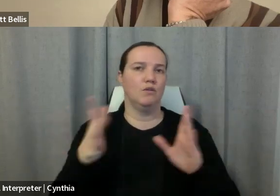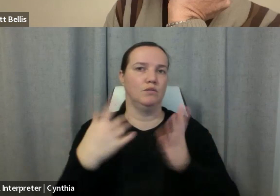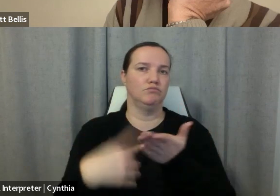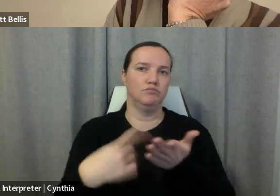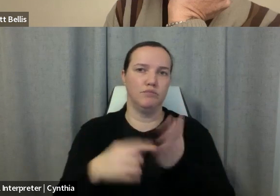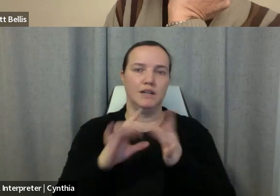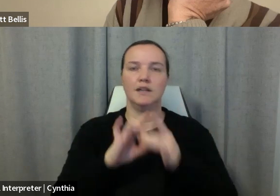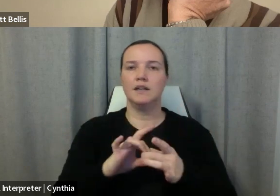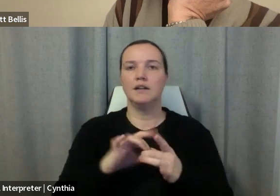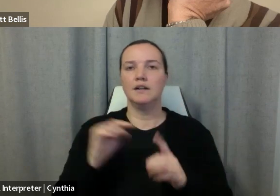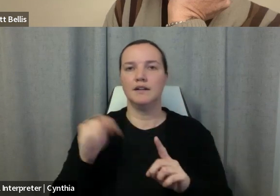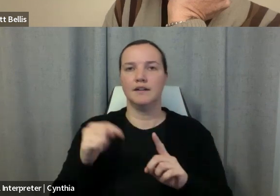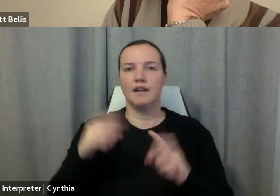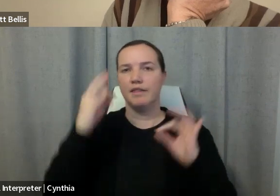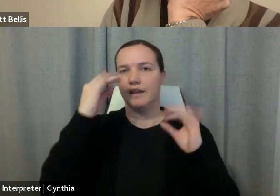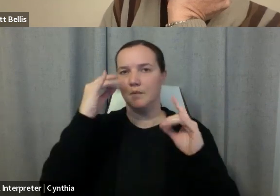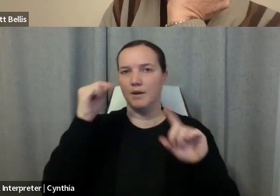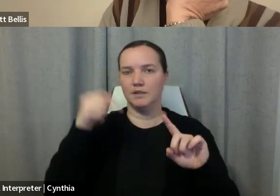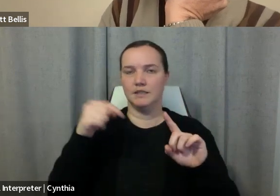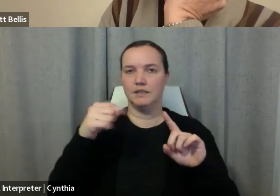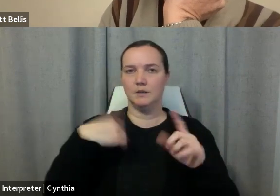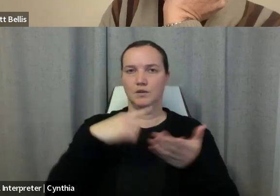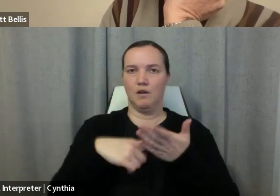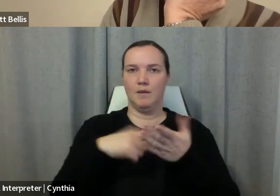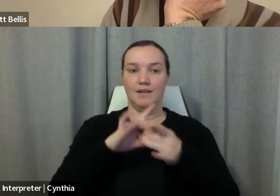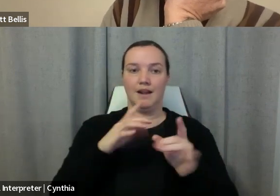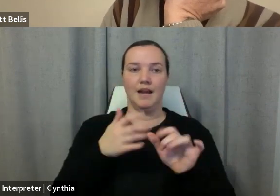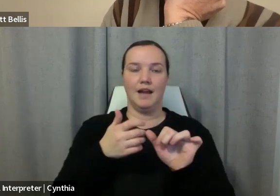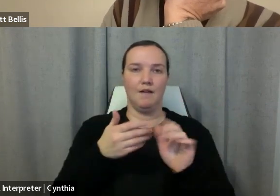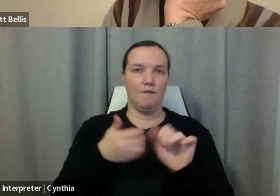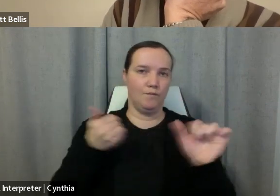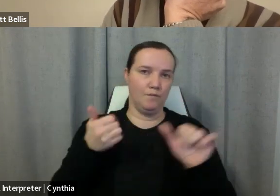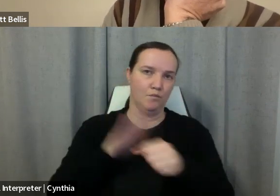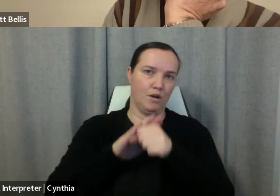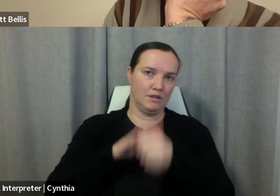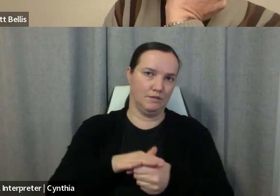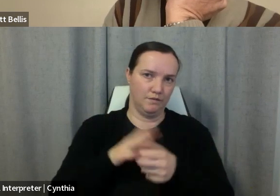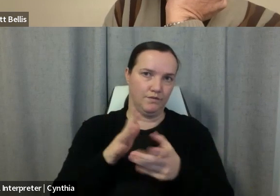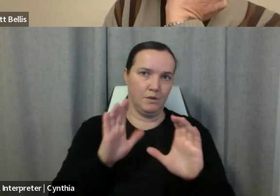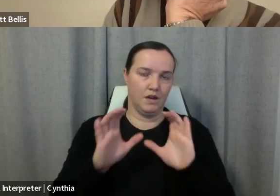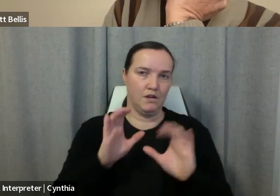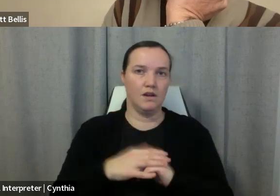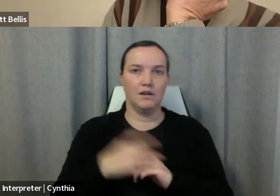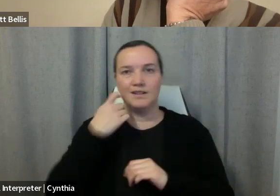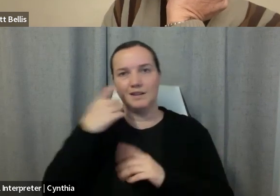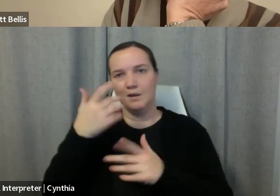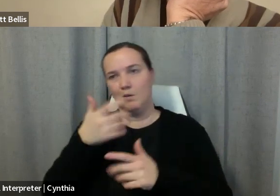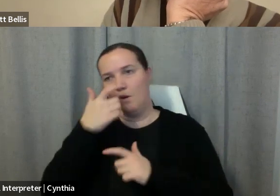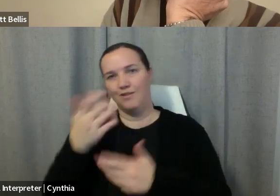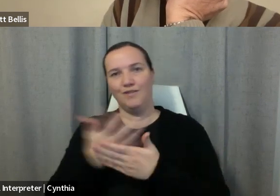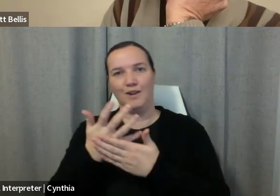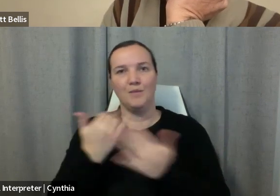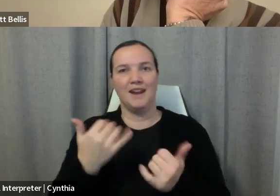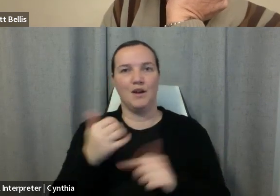about thinking about what we're talking about in terms of anti-oppressive communication, just having watched that video clip, and then you're in a rehearsal